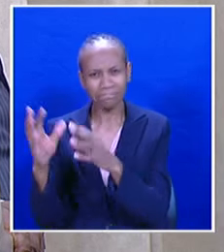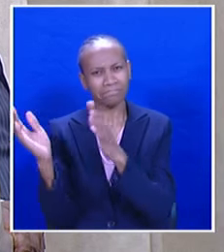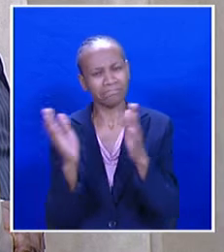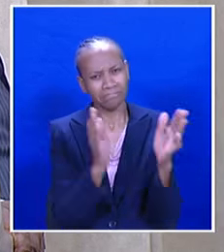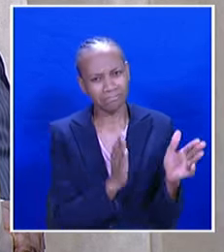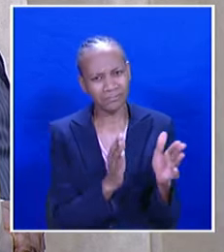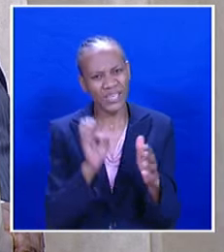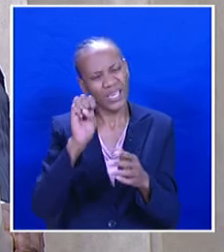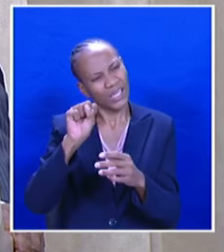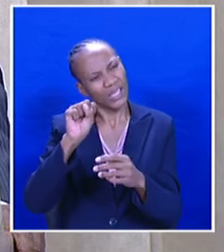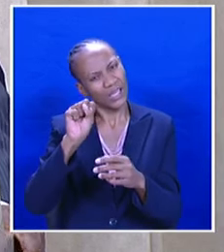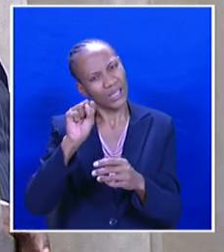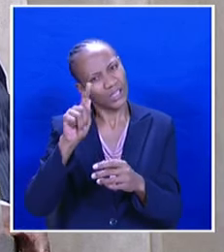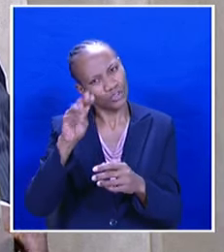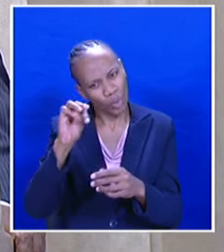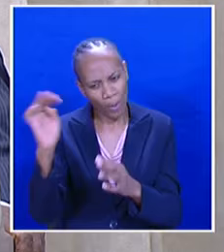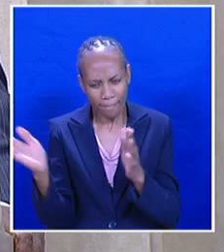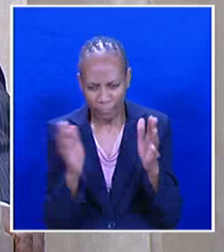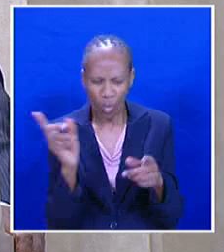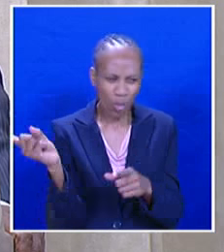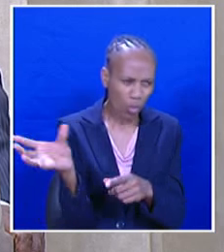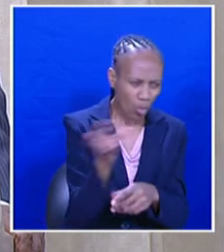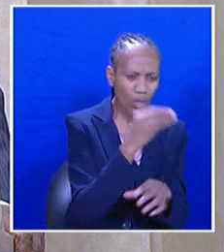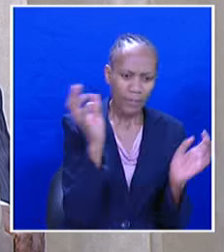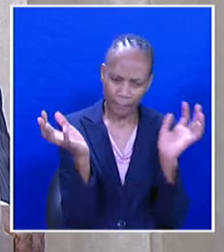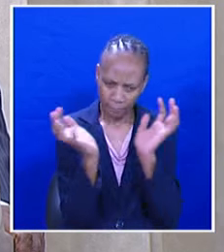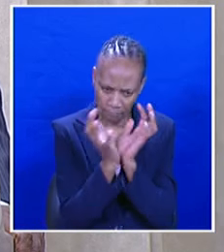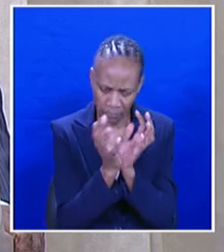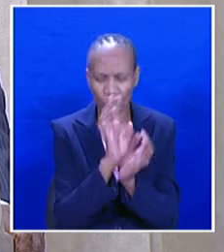players. And that summit will